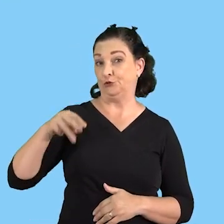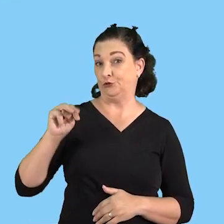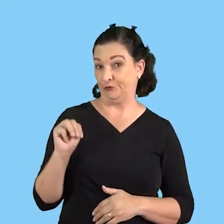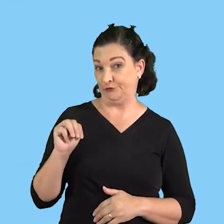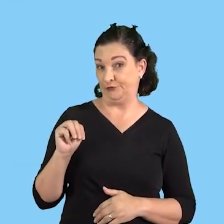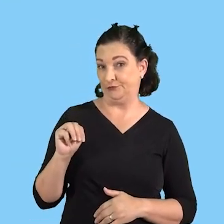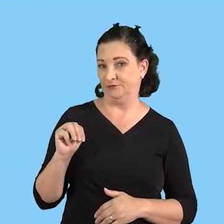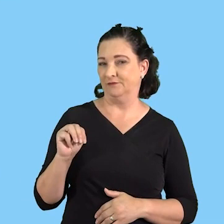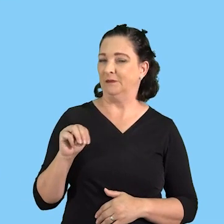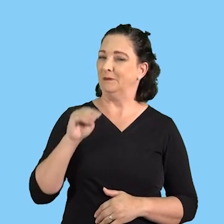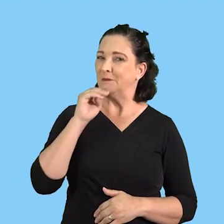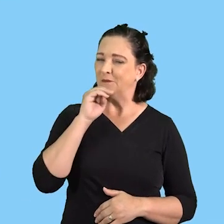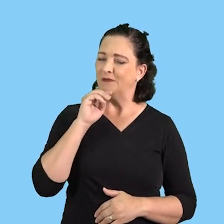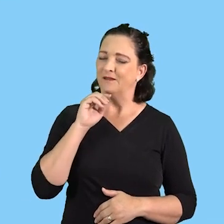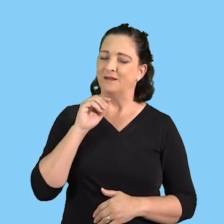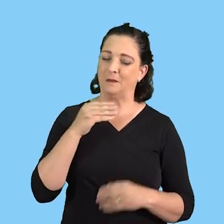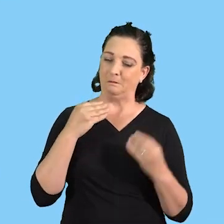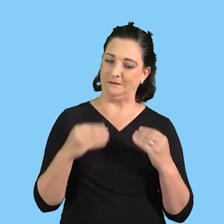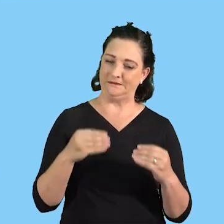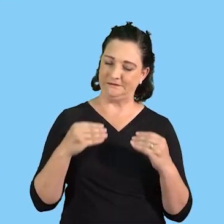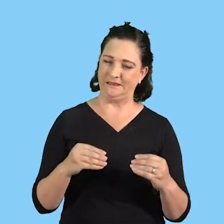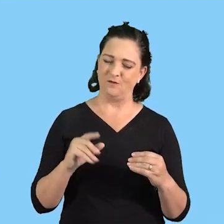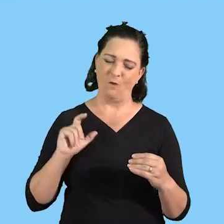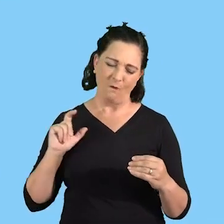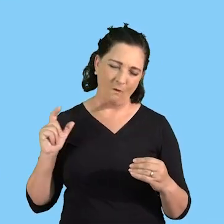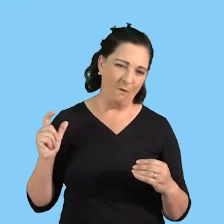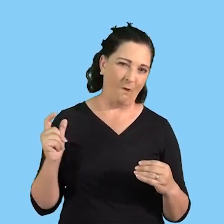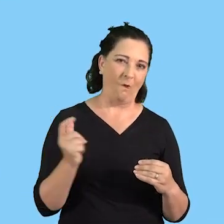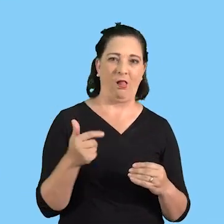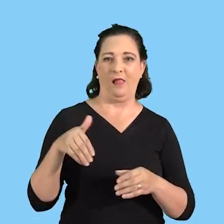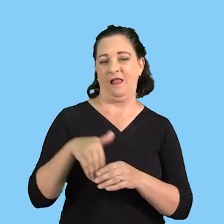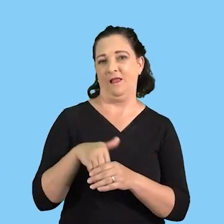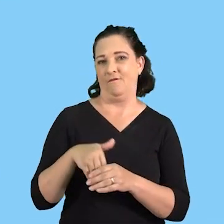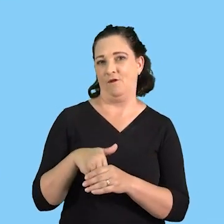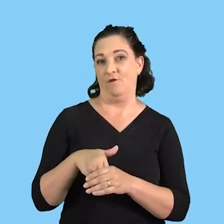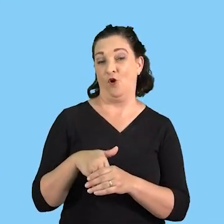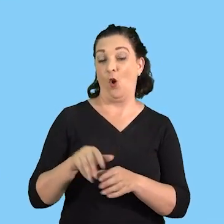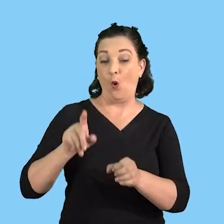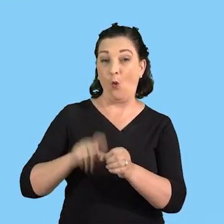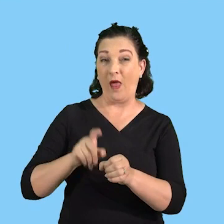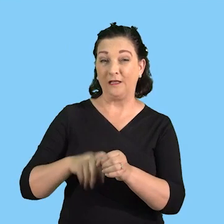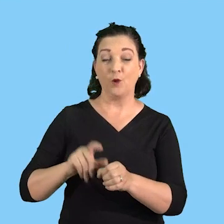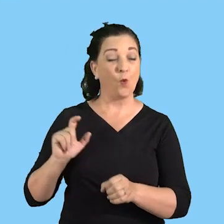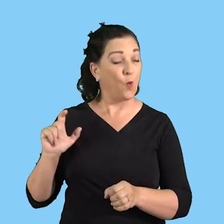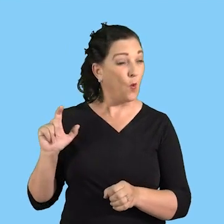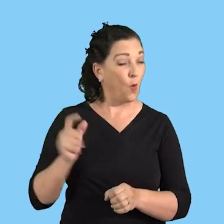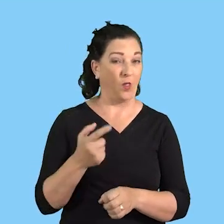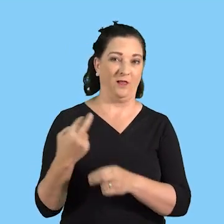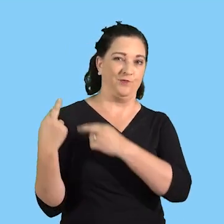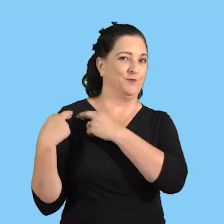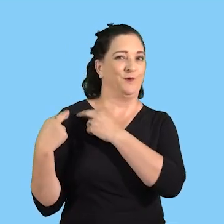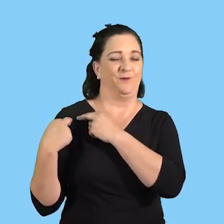TQM involves every part of the business and quality is everyone's